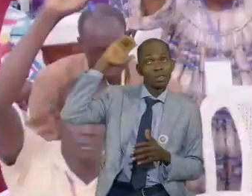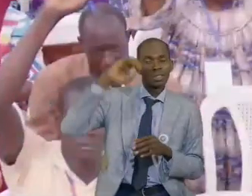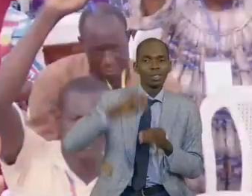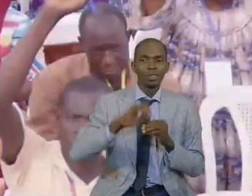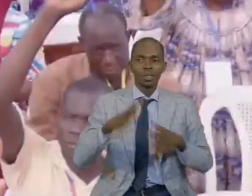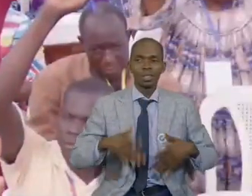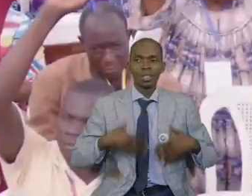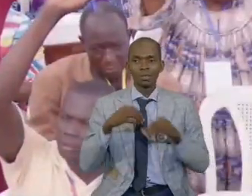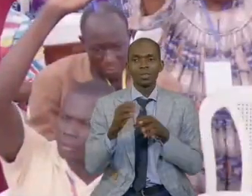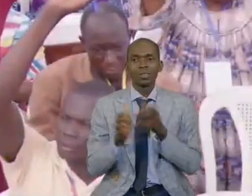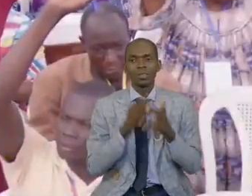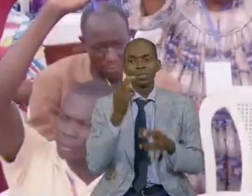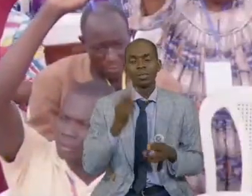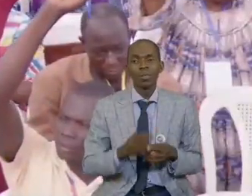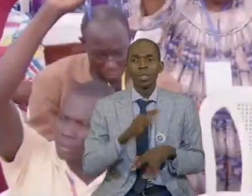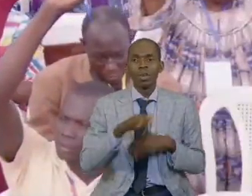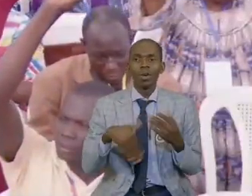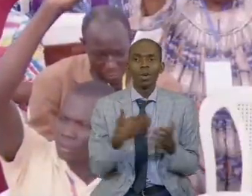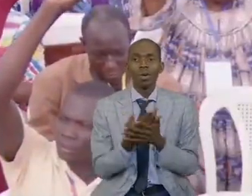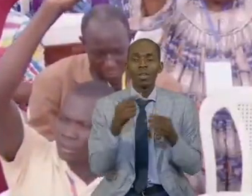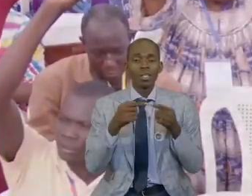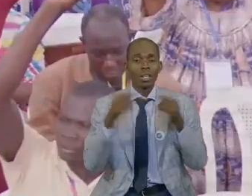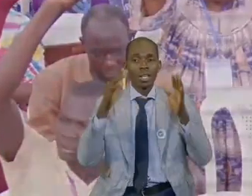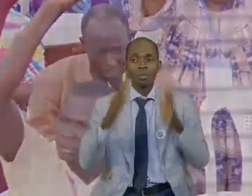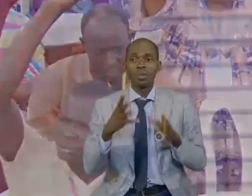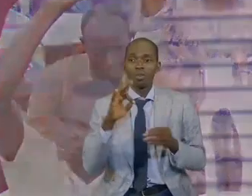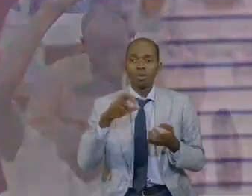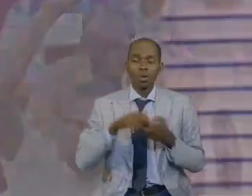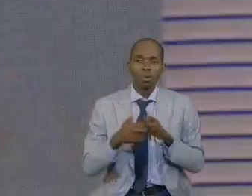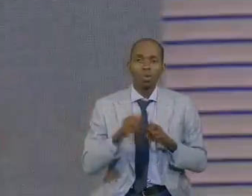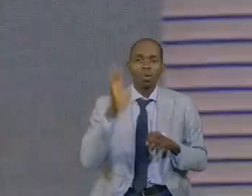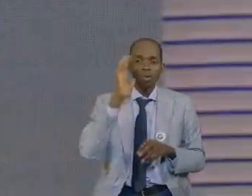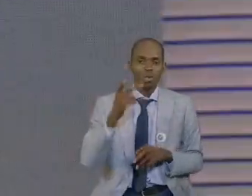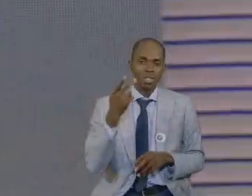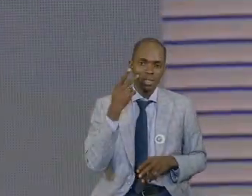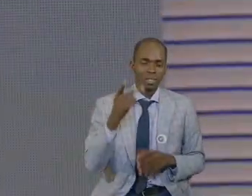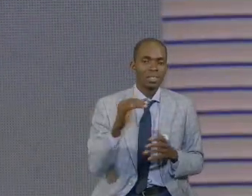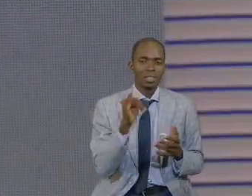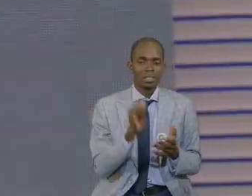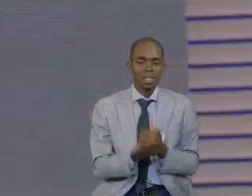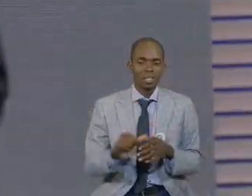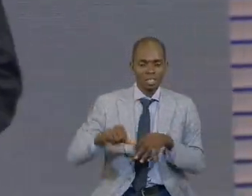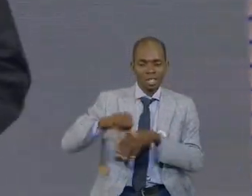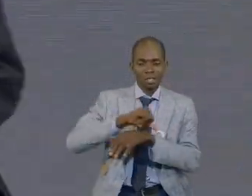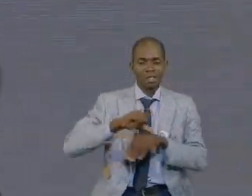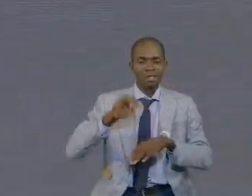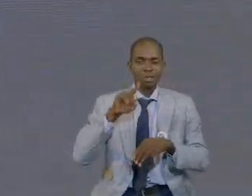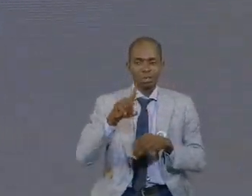All the enemies of your progress will sense that anointing you have.